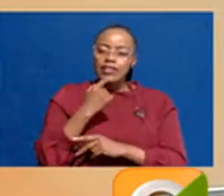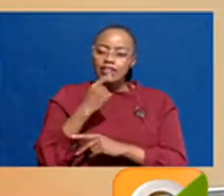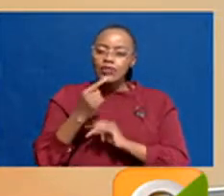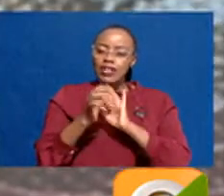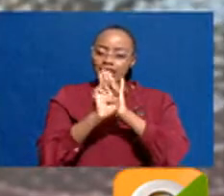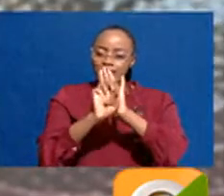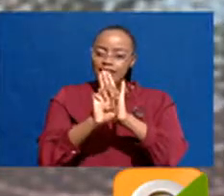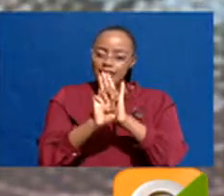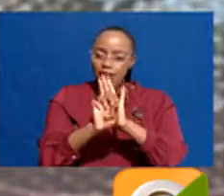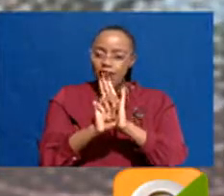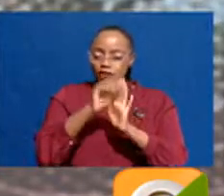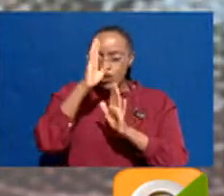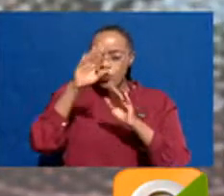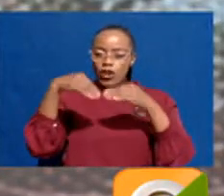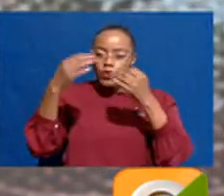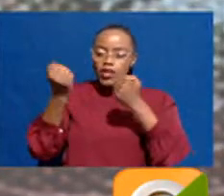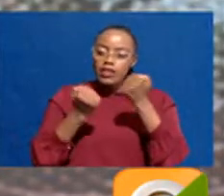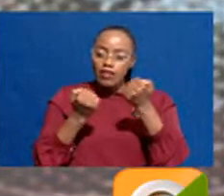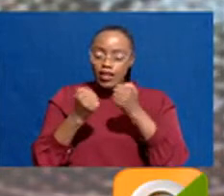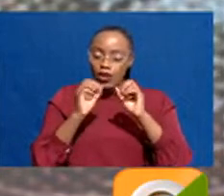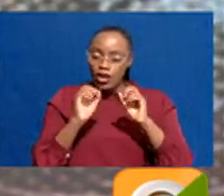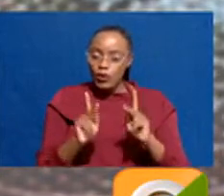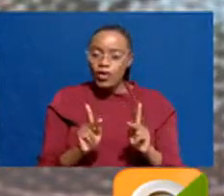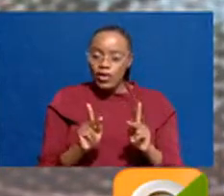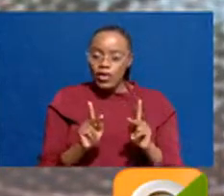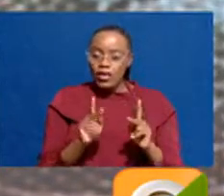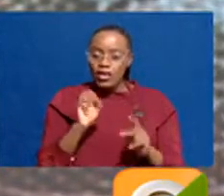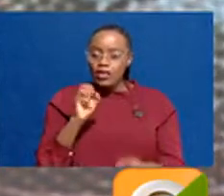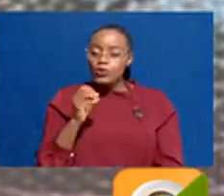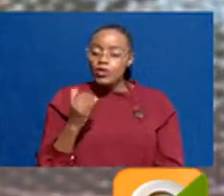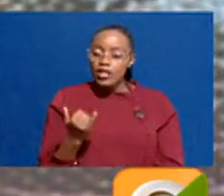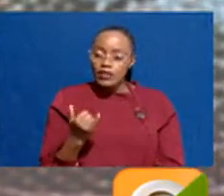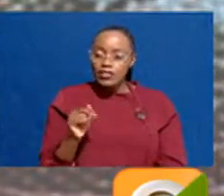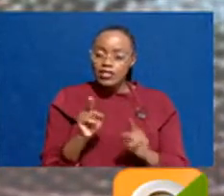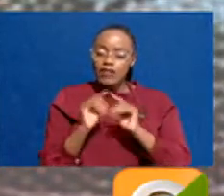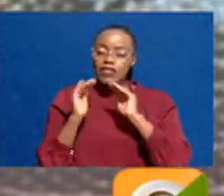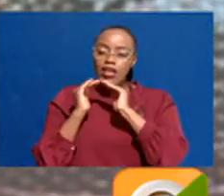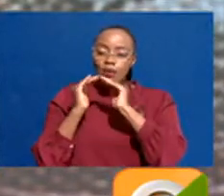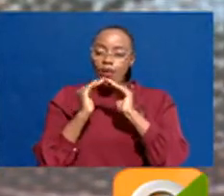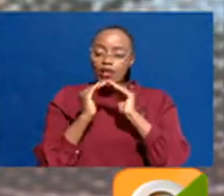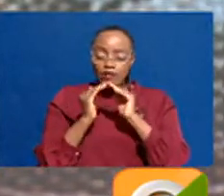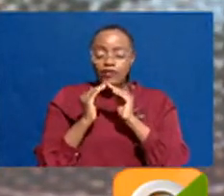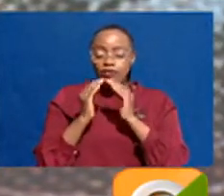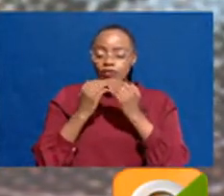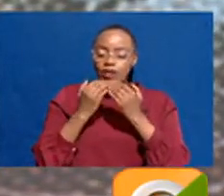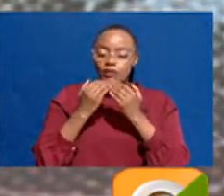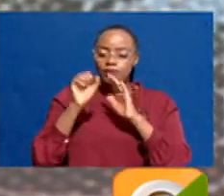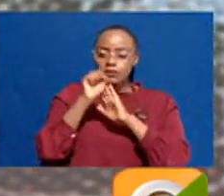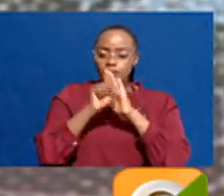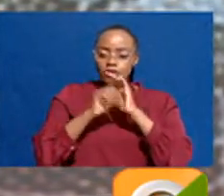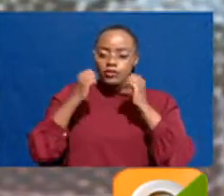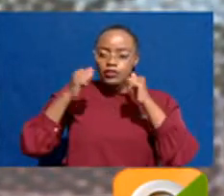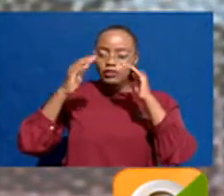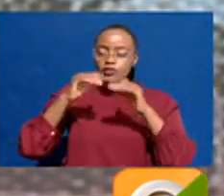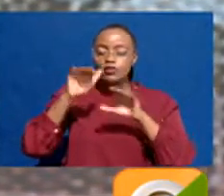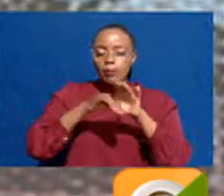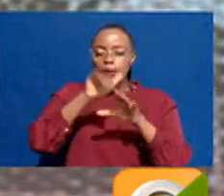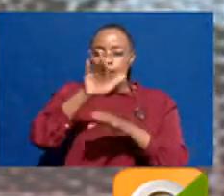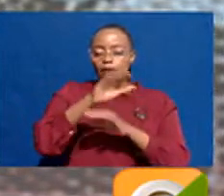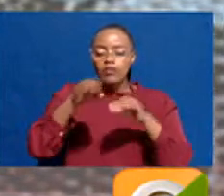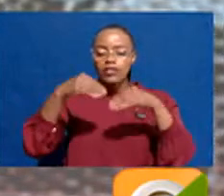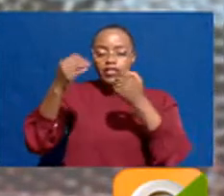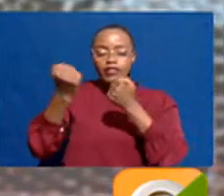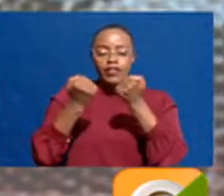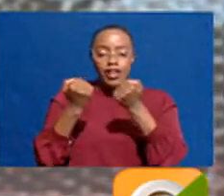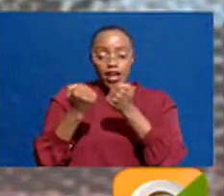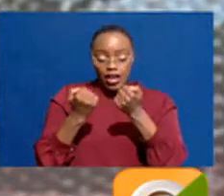example of where you're given a car, right? So an equivalent state officer mm-hmm. who is not a Member of Parliament is given a car.